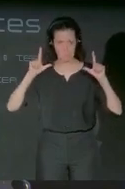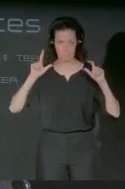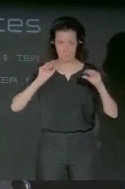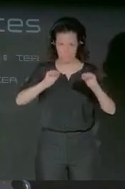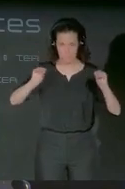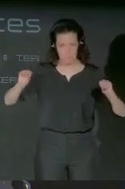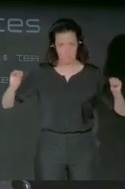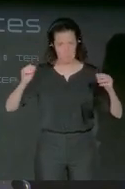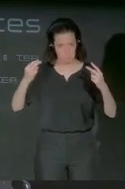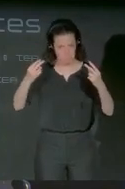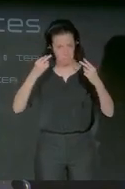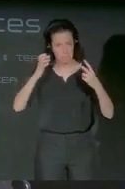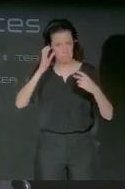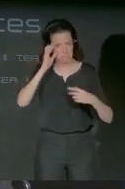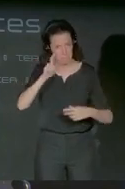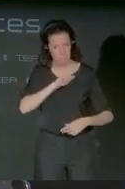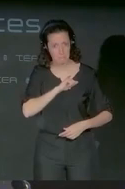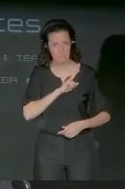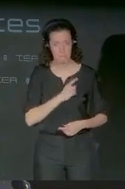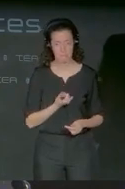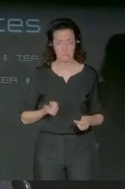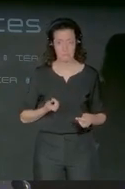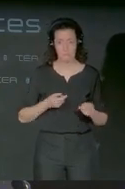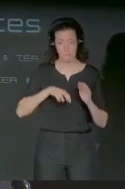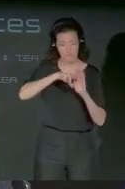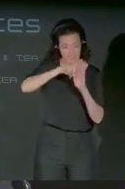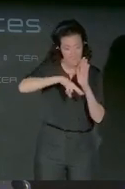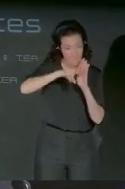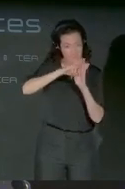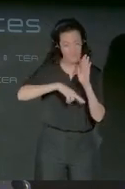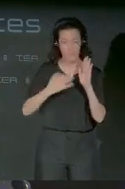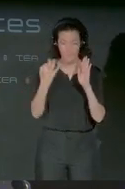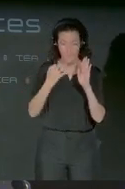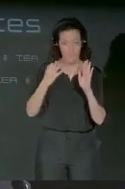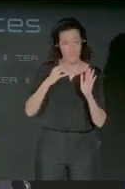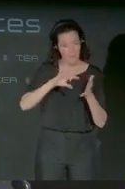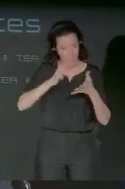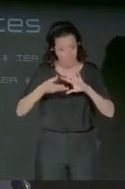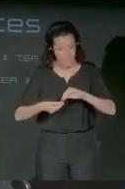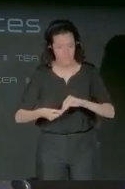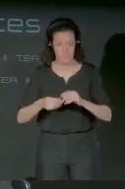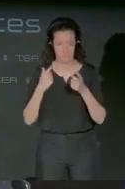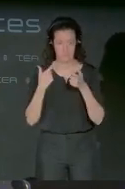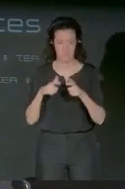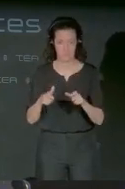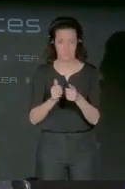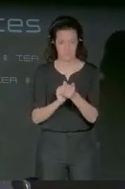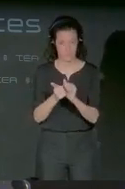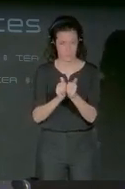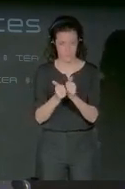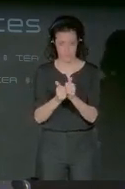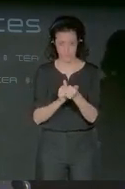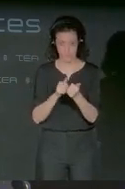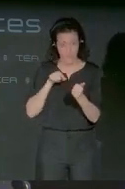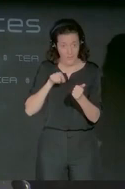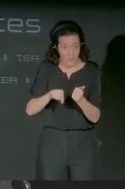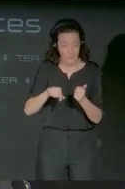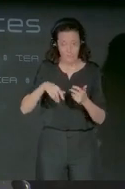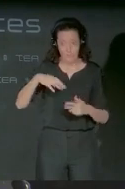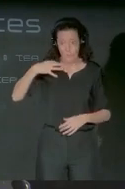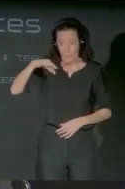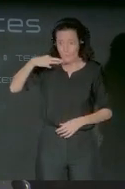account of specific needs and challenges that the video games industry is facing, because that's the only way that we can continue the amazing growth track we are